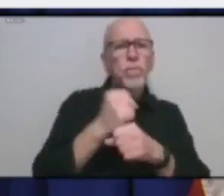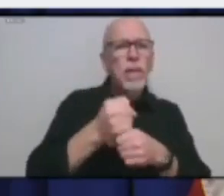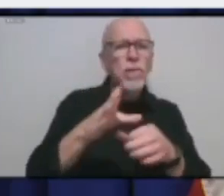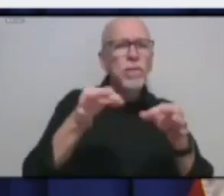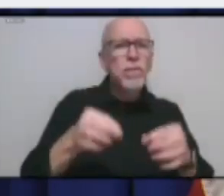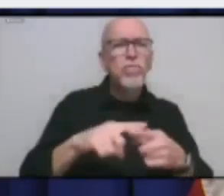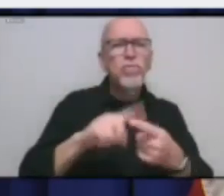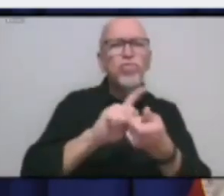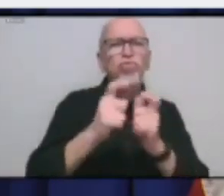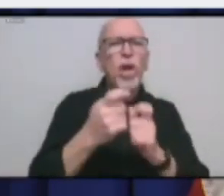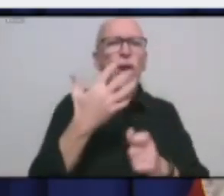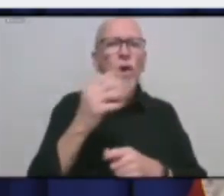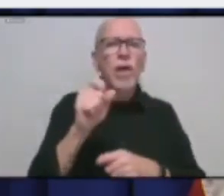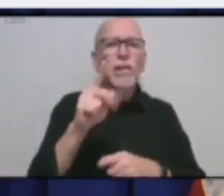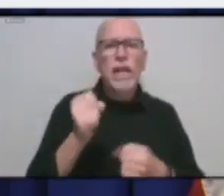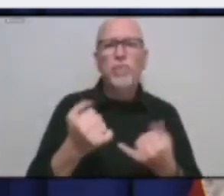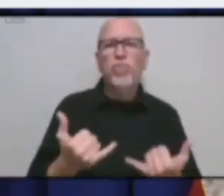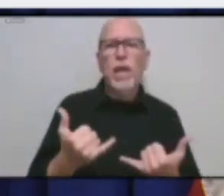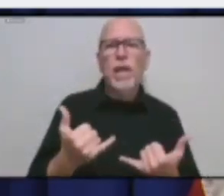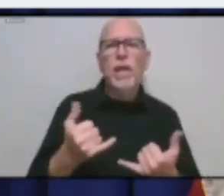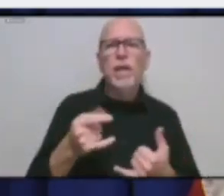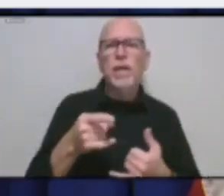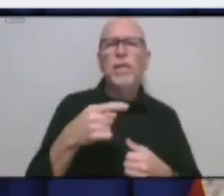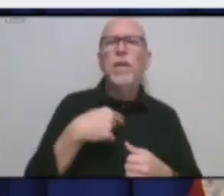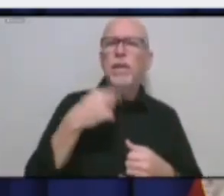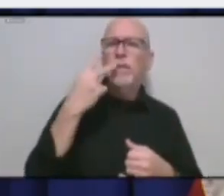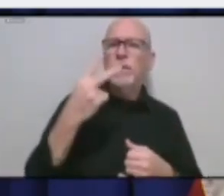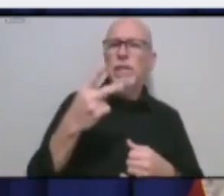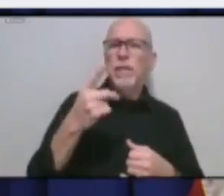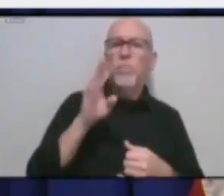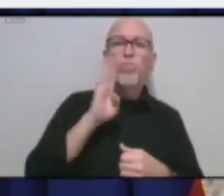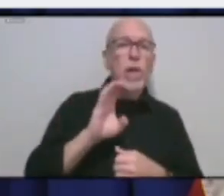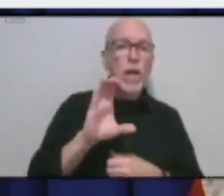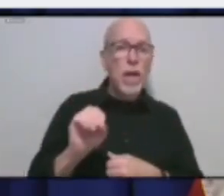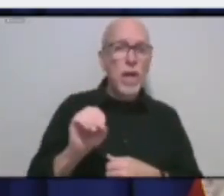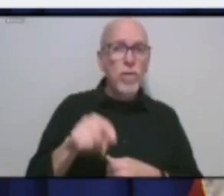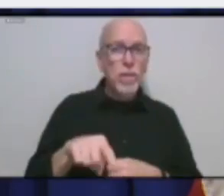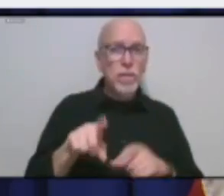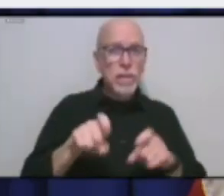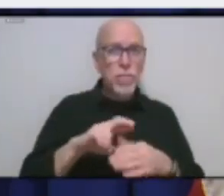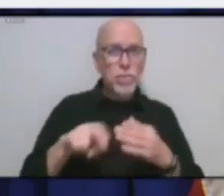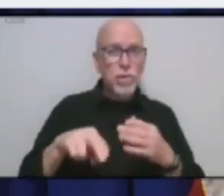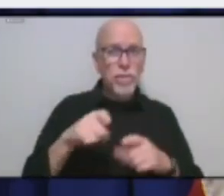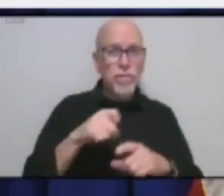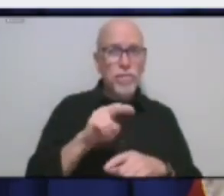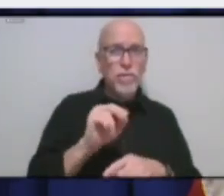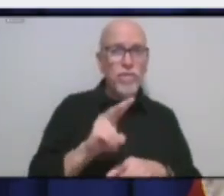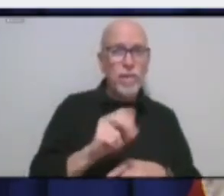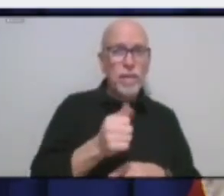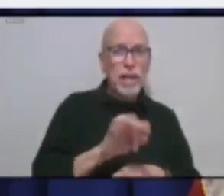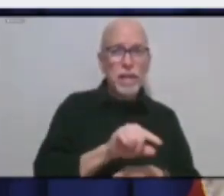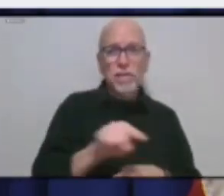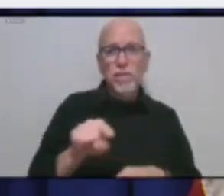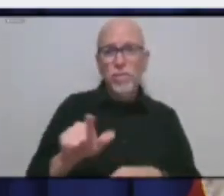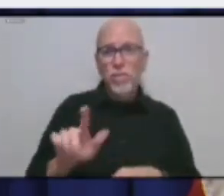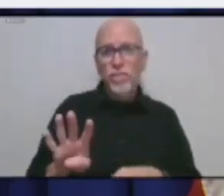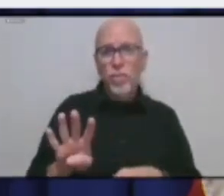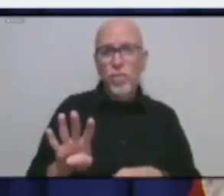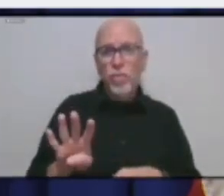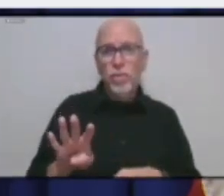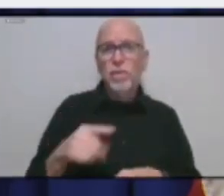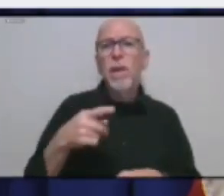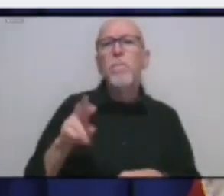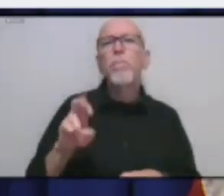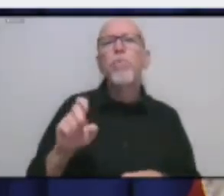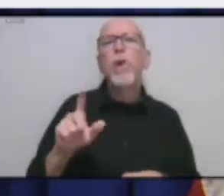counties' color statuses today? We see that for Brown County, test results for November 19th to 24th are marked